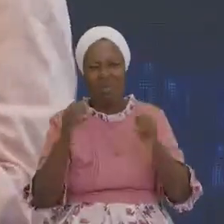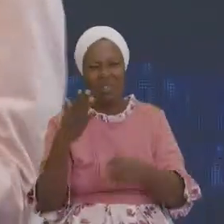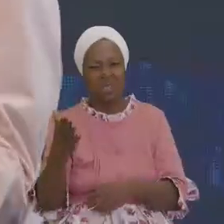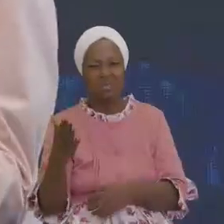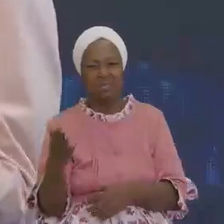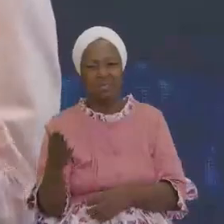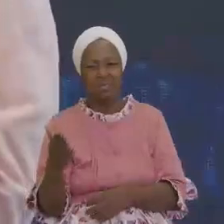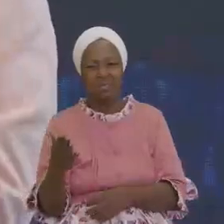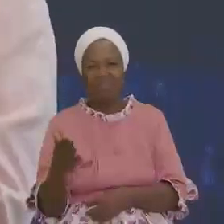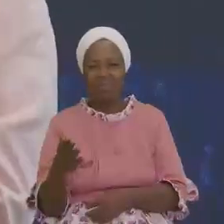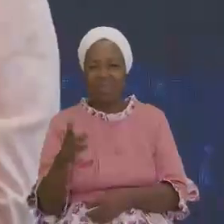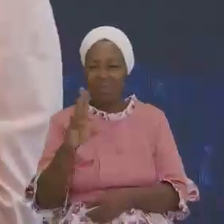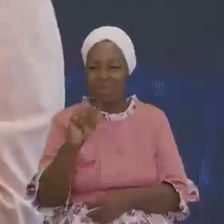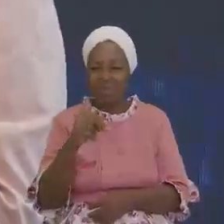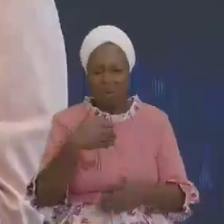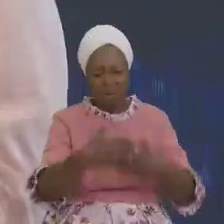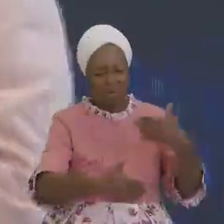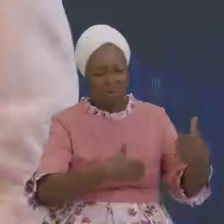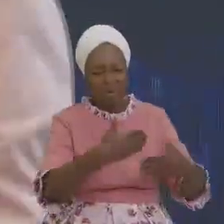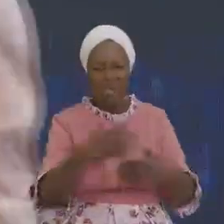There wasn't any progress there.